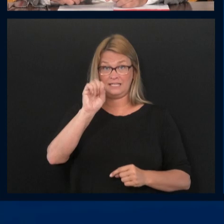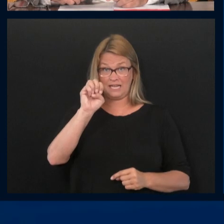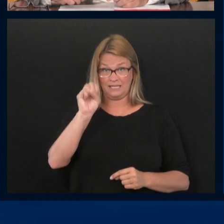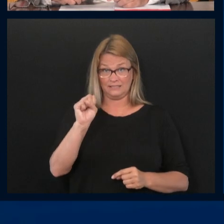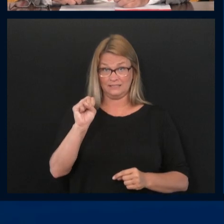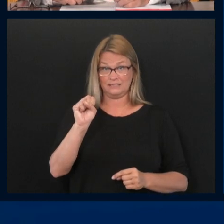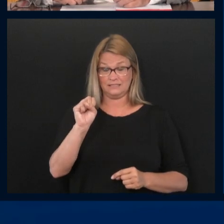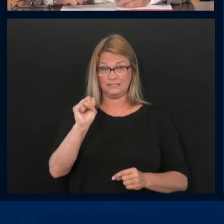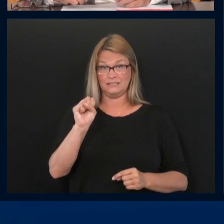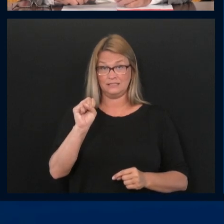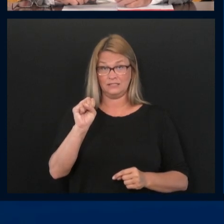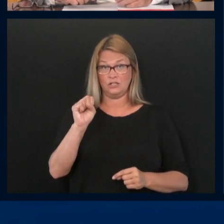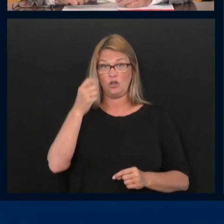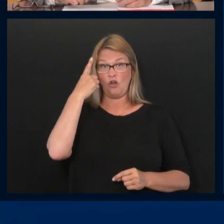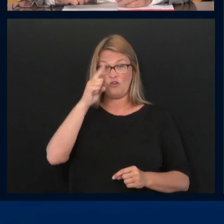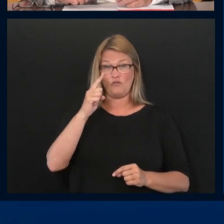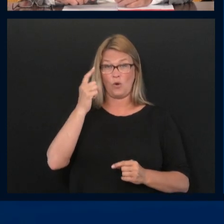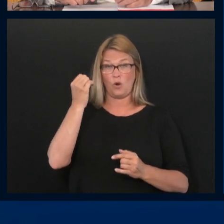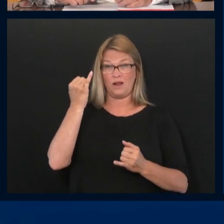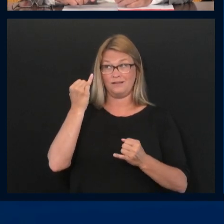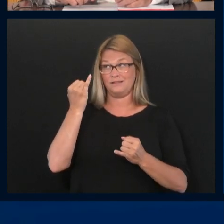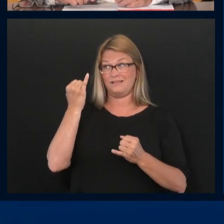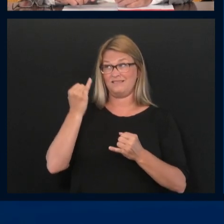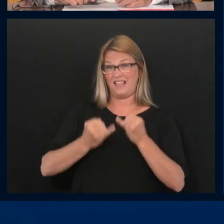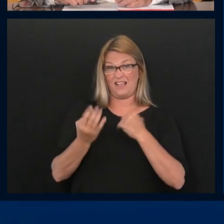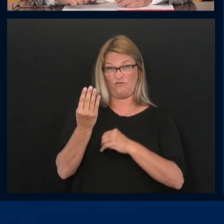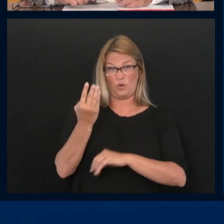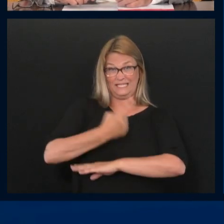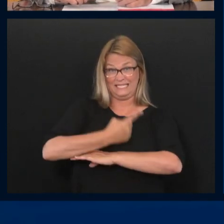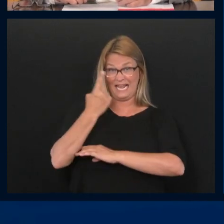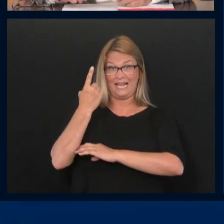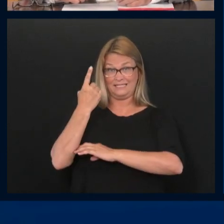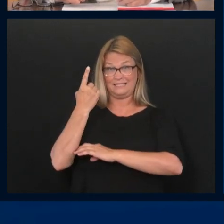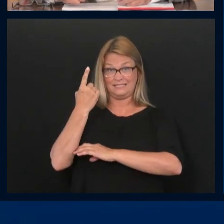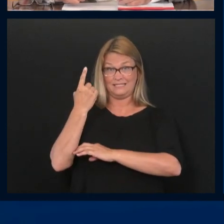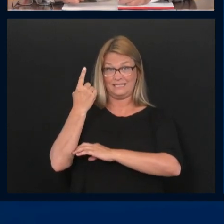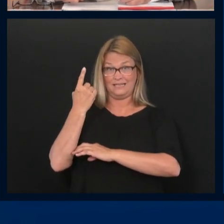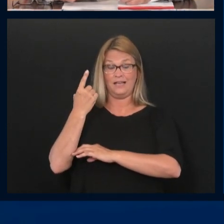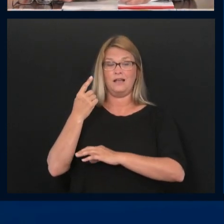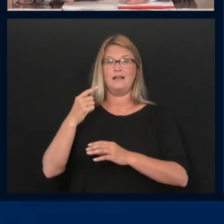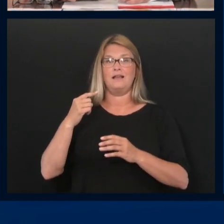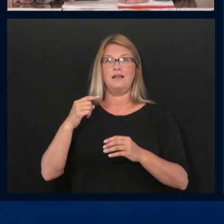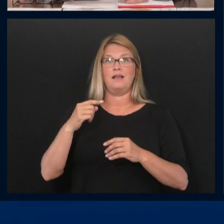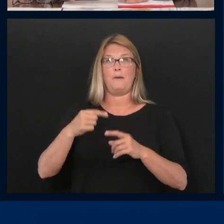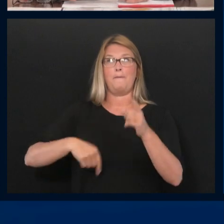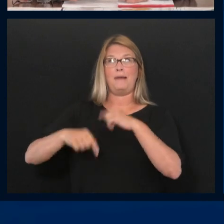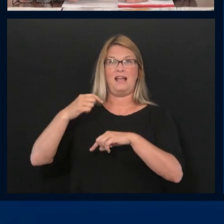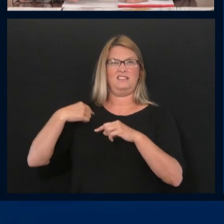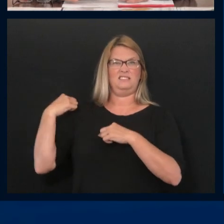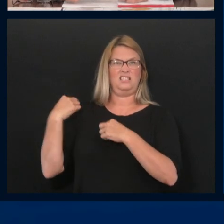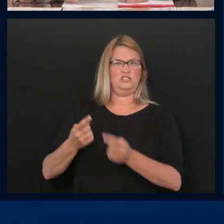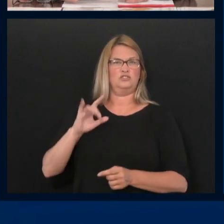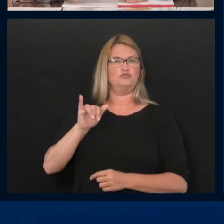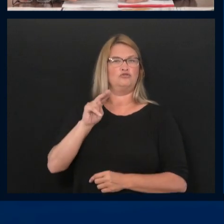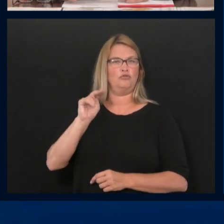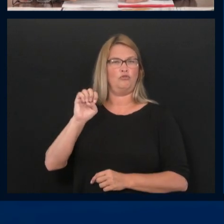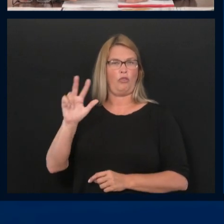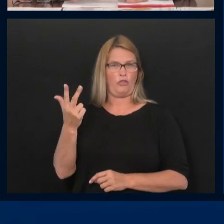COVID-19 cases for at least the past 14 days, going back to June the 3rd,